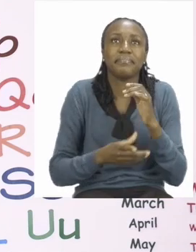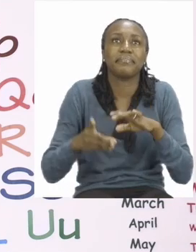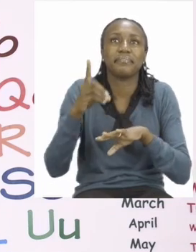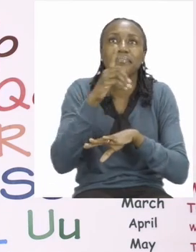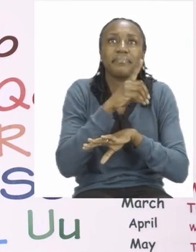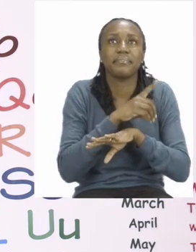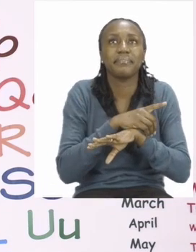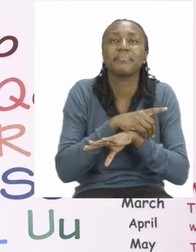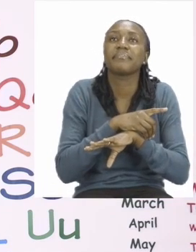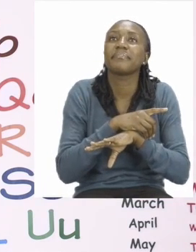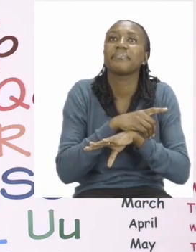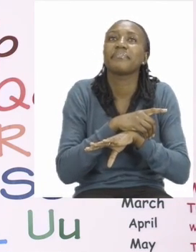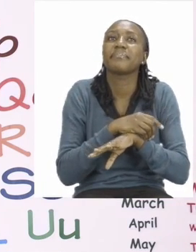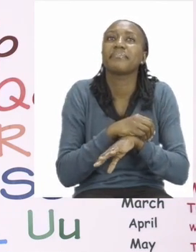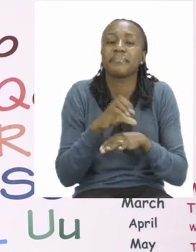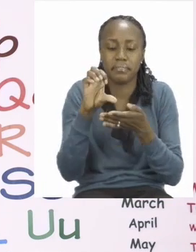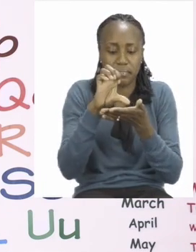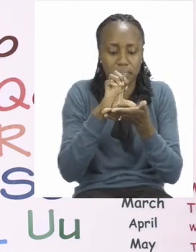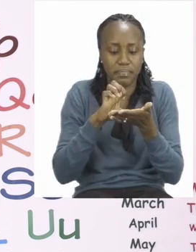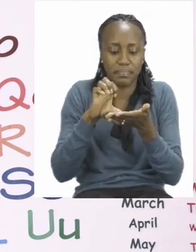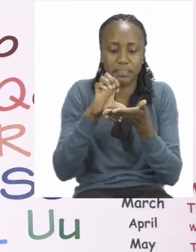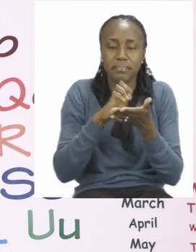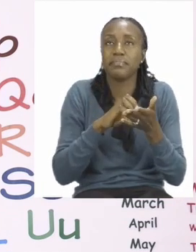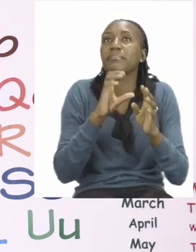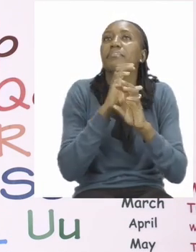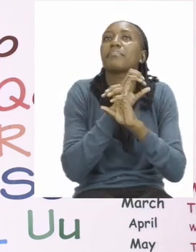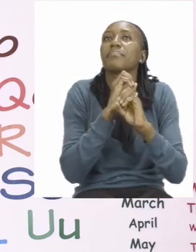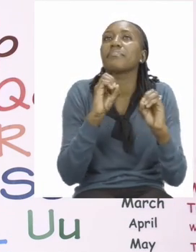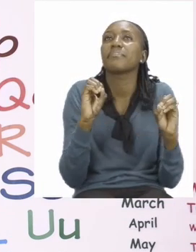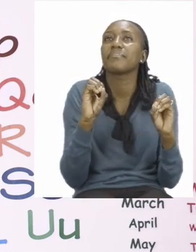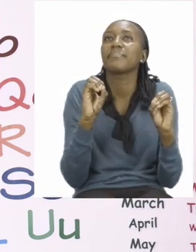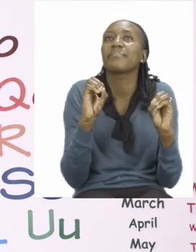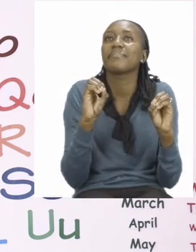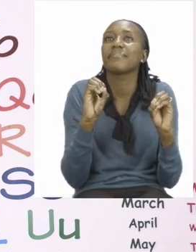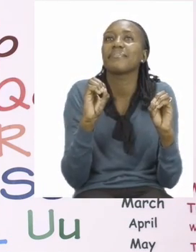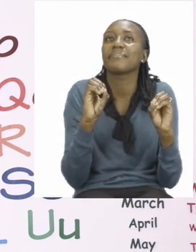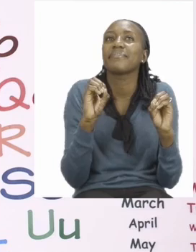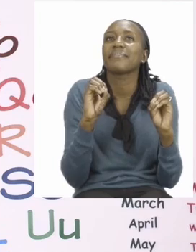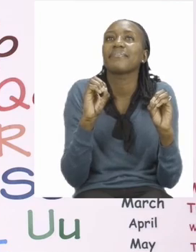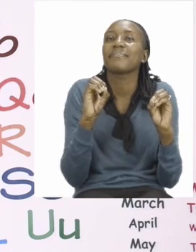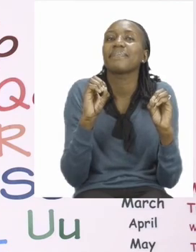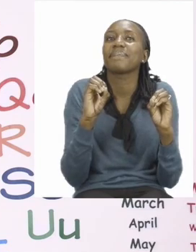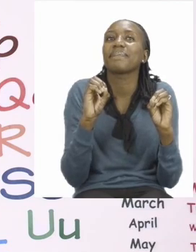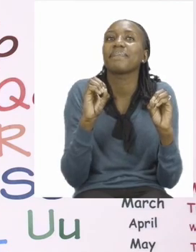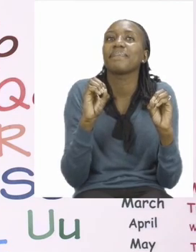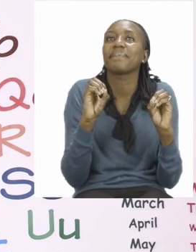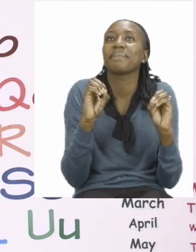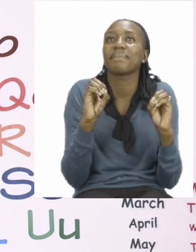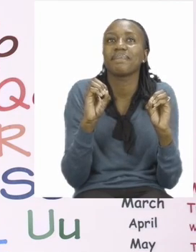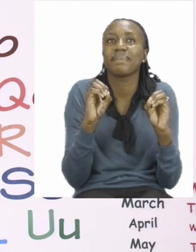Sanitize every day so the germs can stay